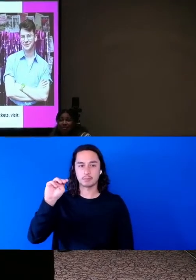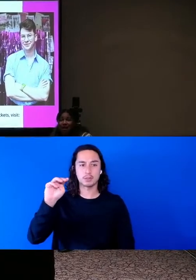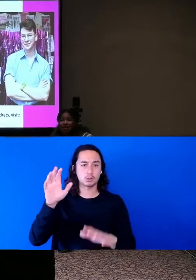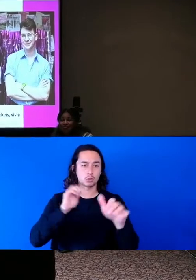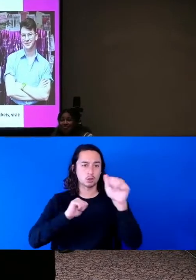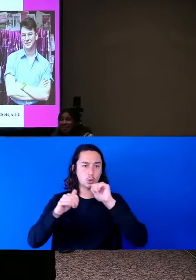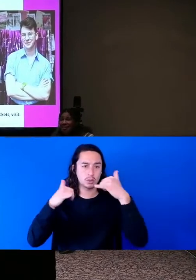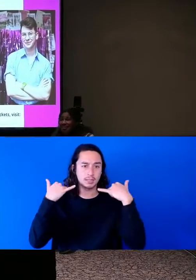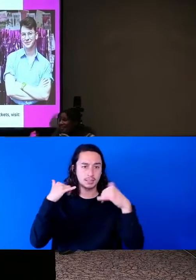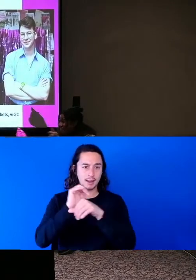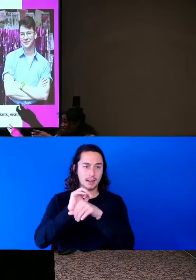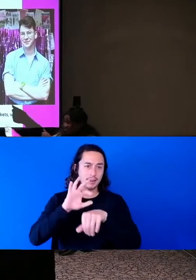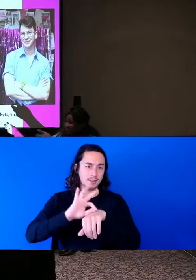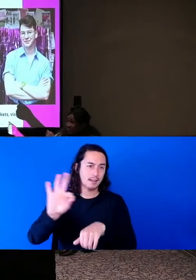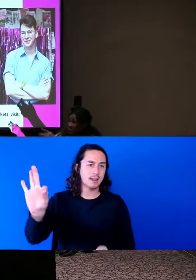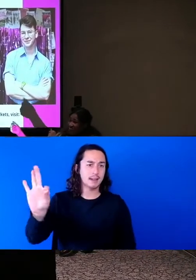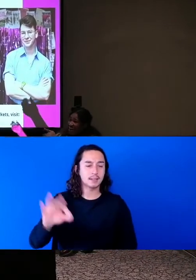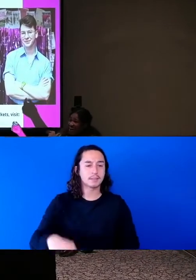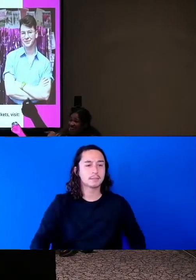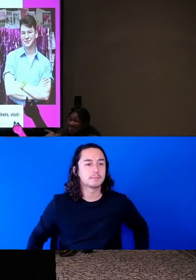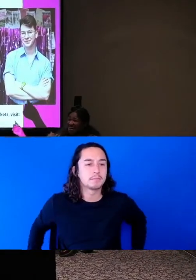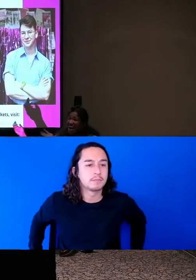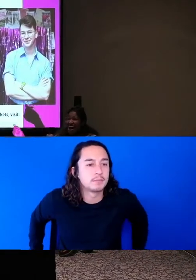at 9 p.m.